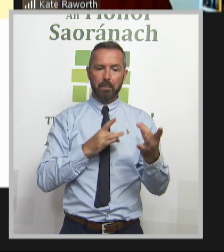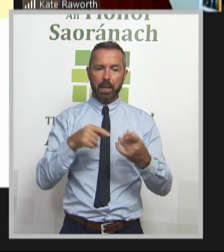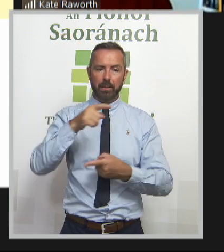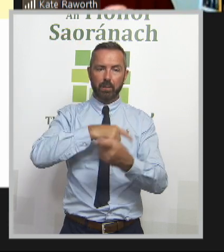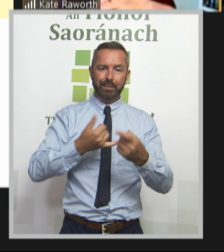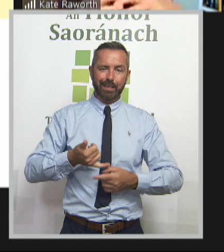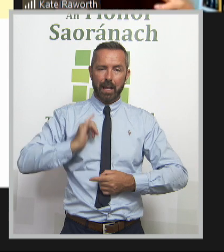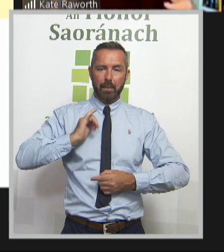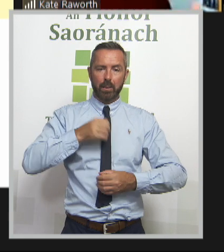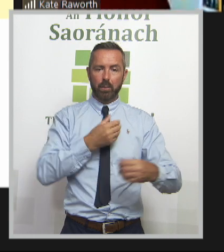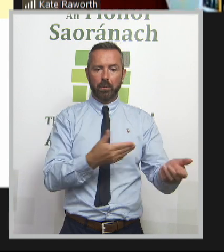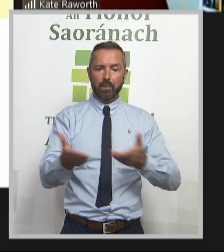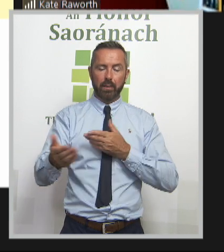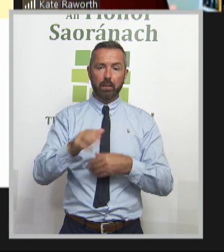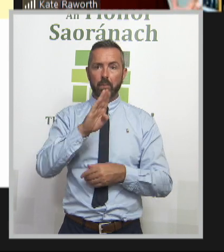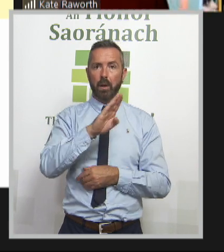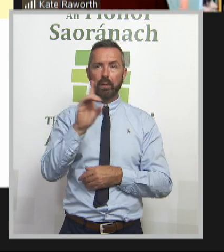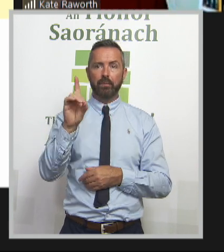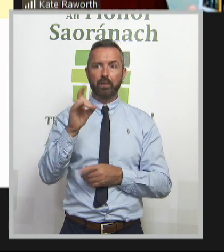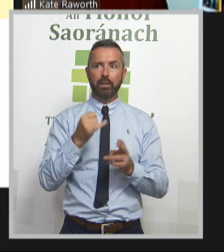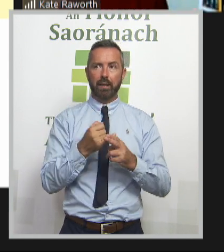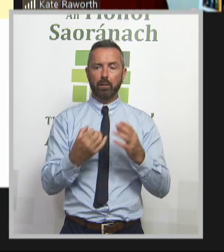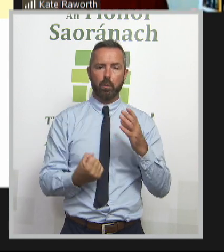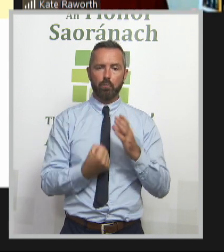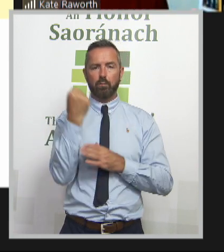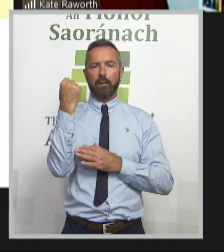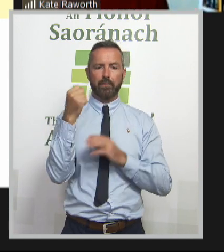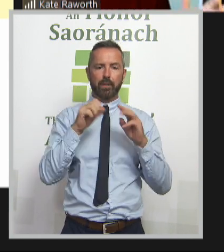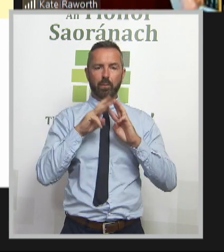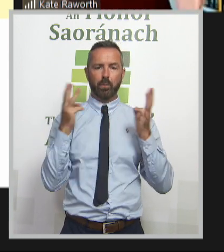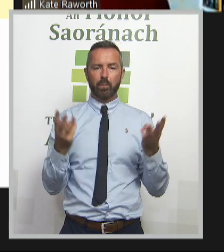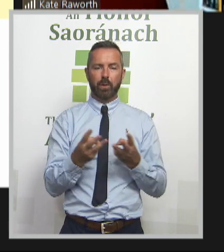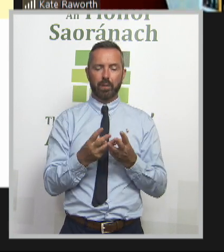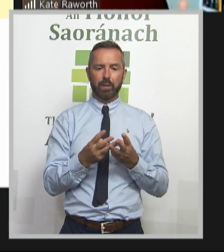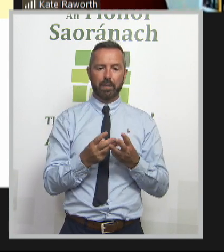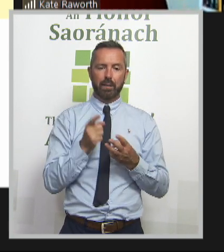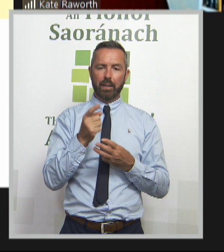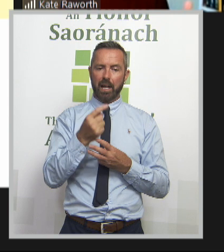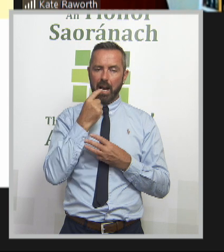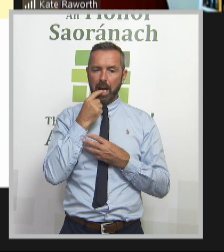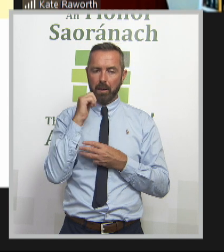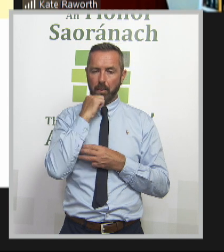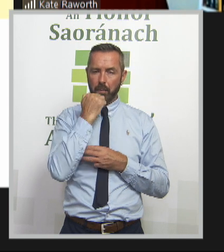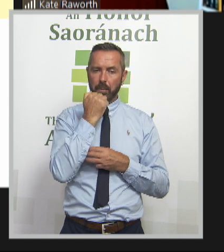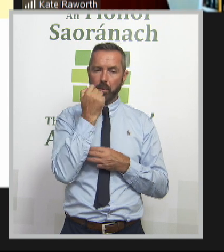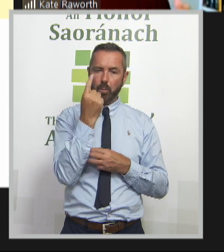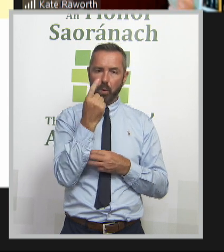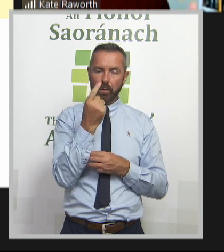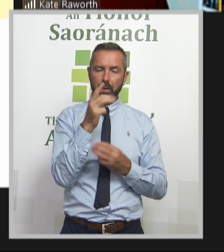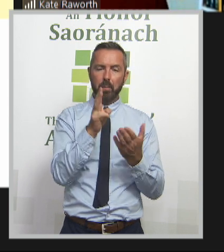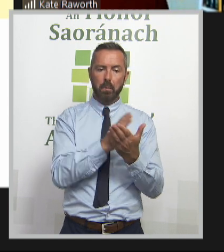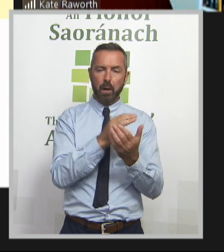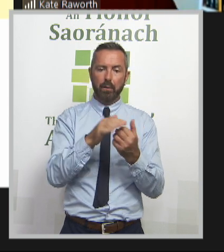to provide. So biodiversity and a thriving biodiversity is the fundamental of the web of life, is